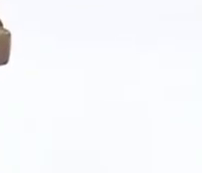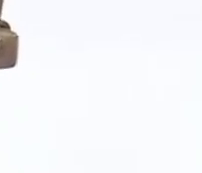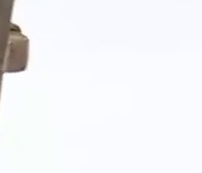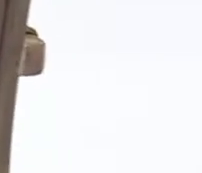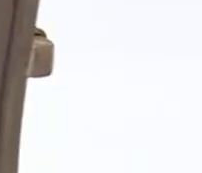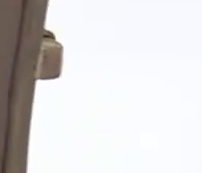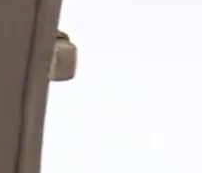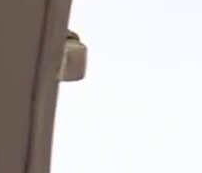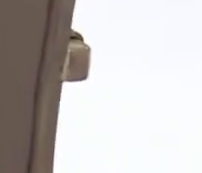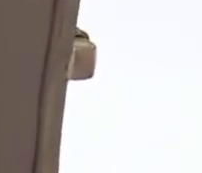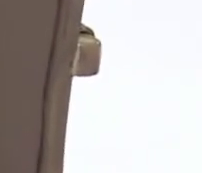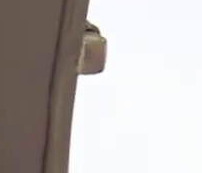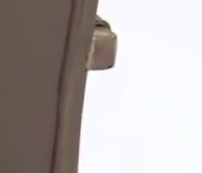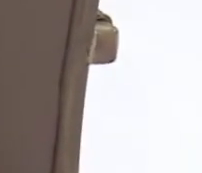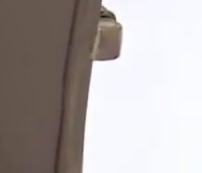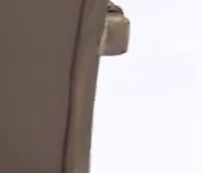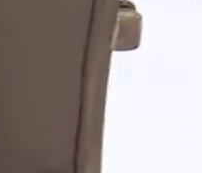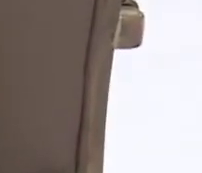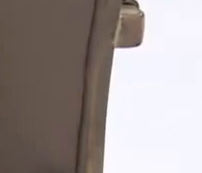There's no one like Him.